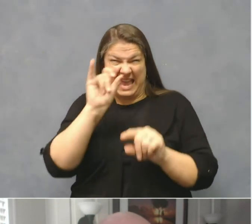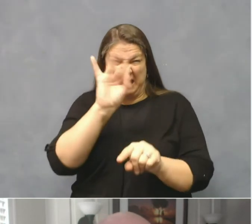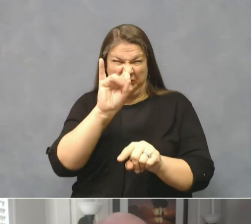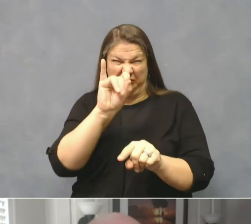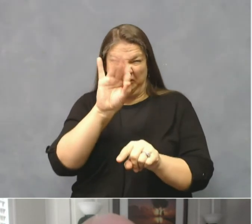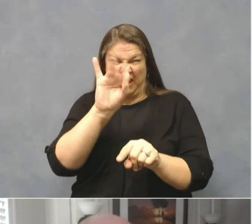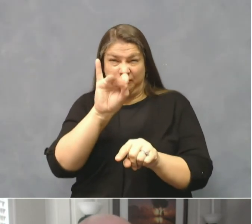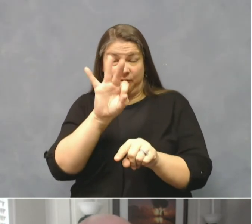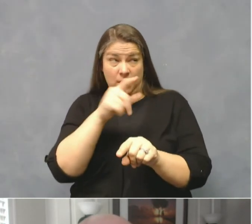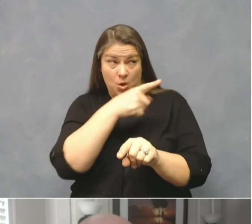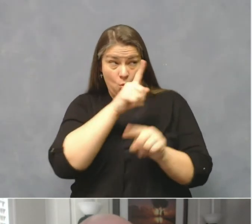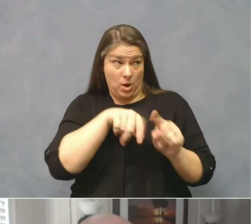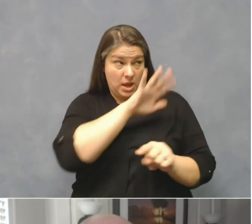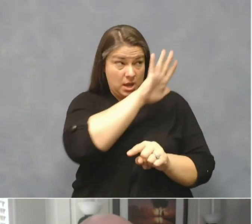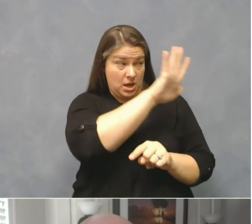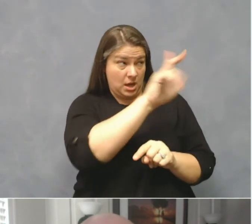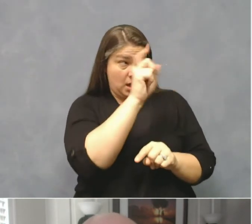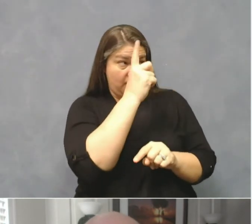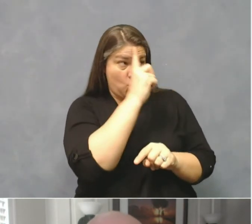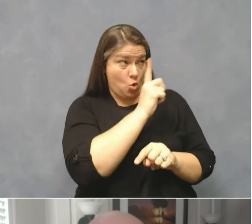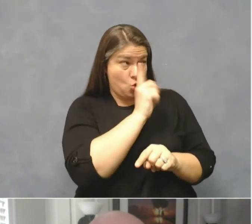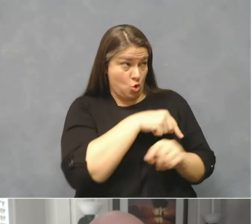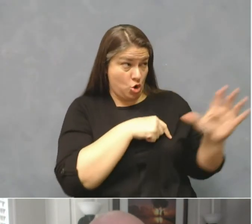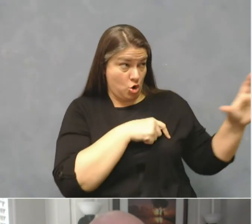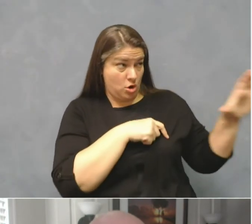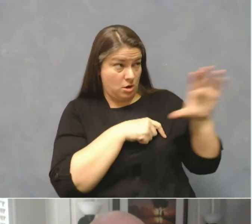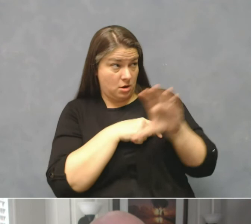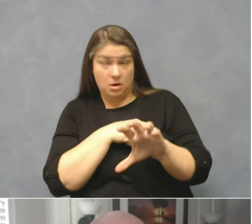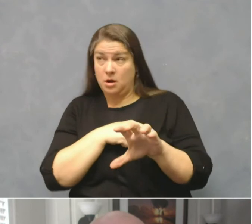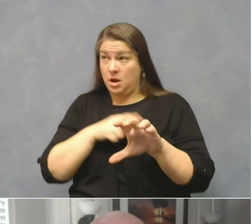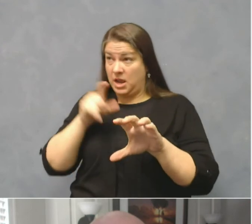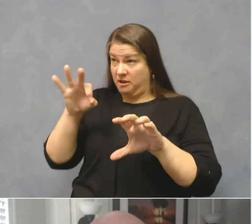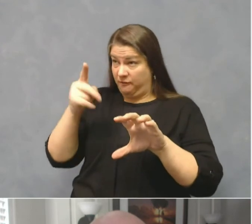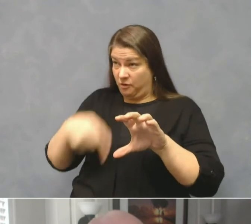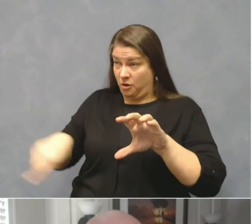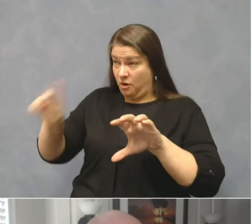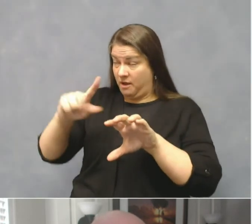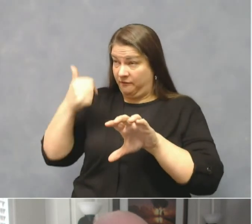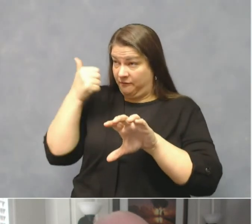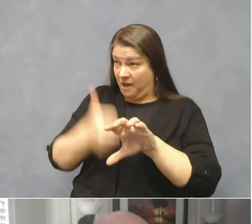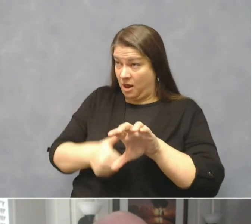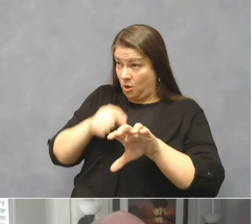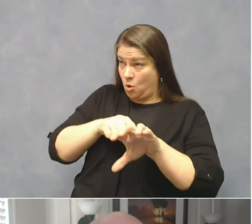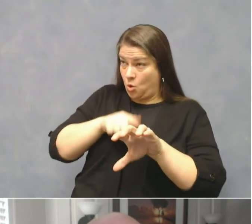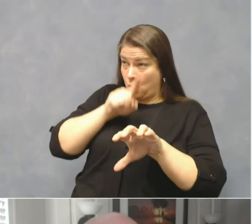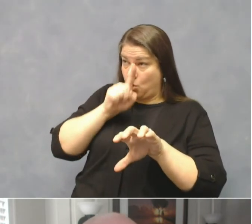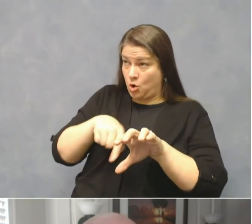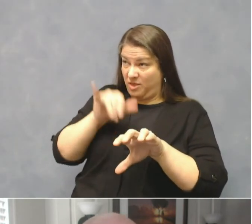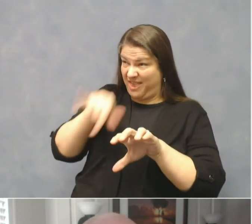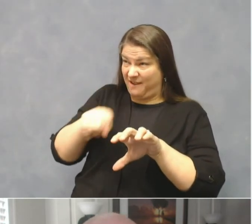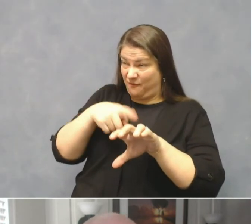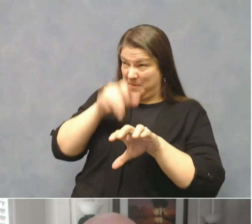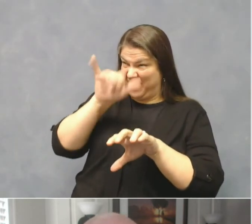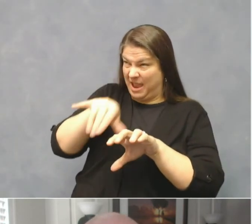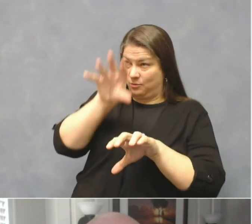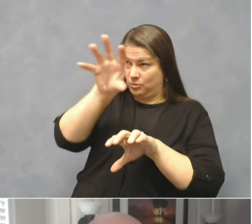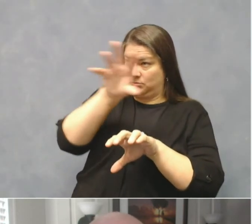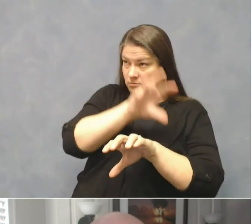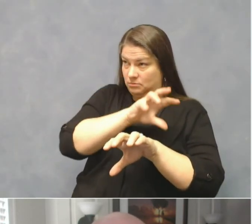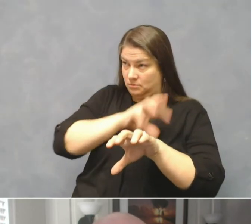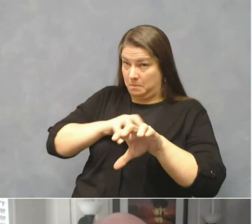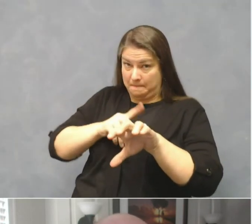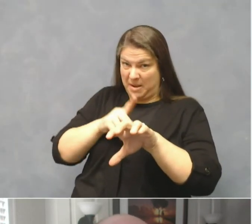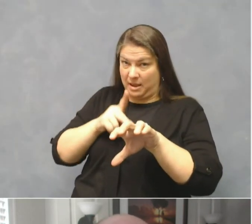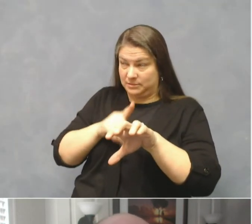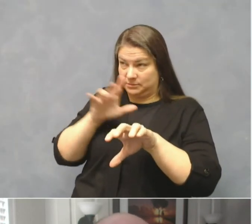provided on this integrated slide what the middle point was of all of those simulations. So